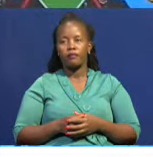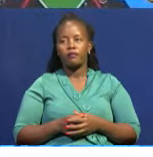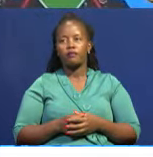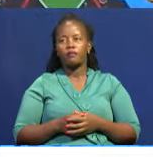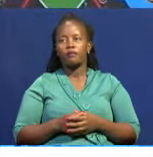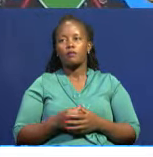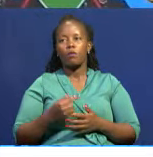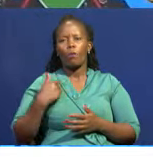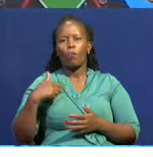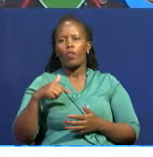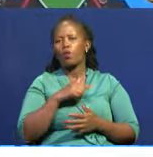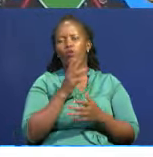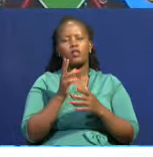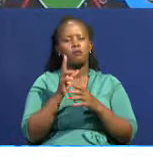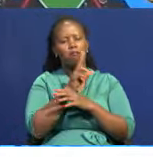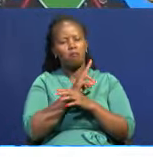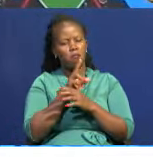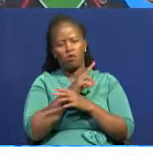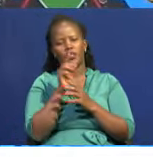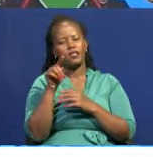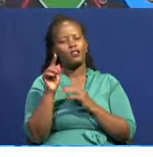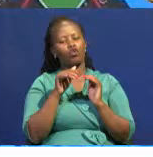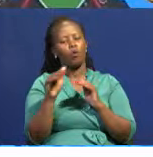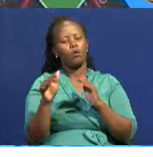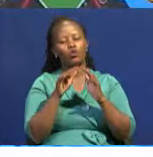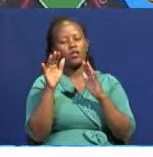How do we leverage on that